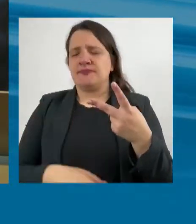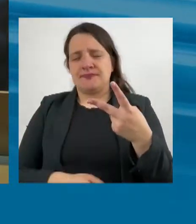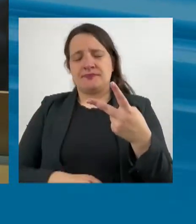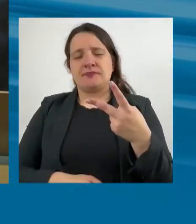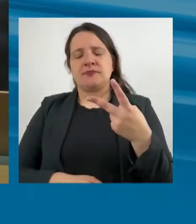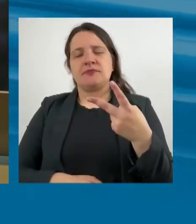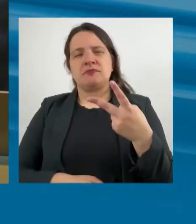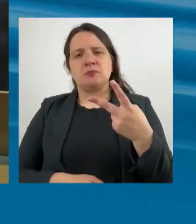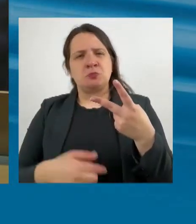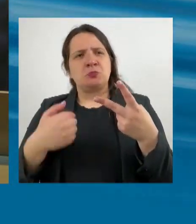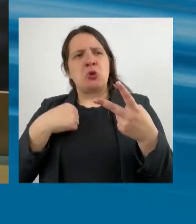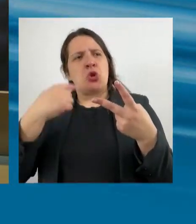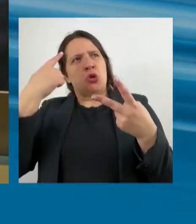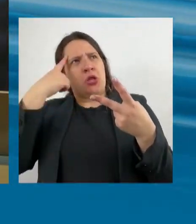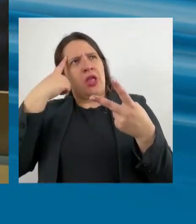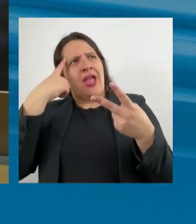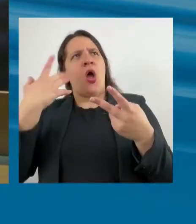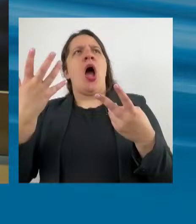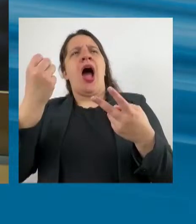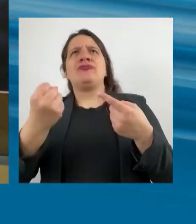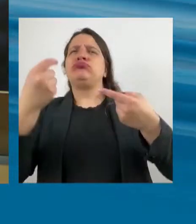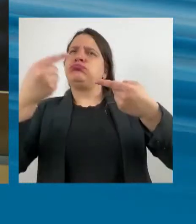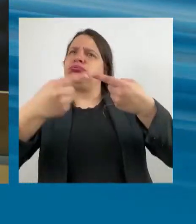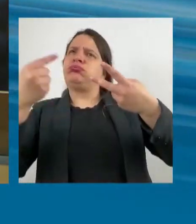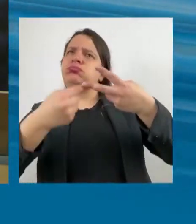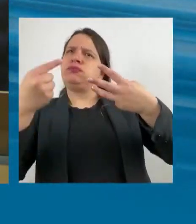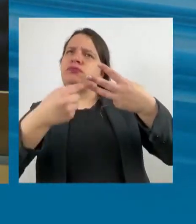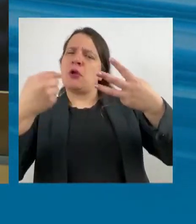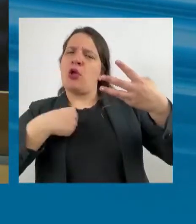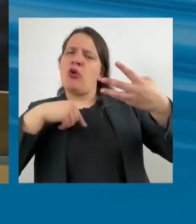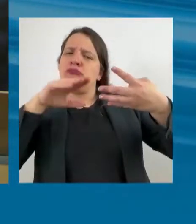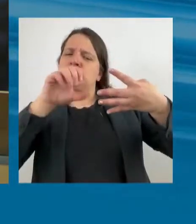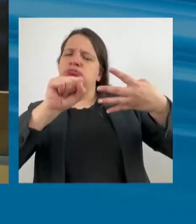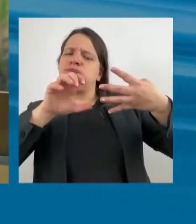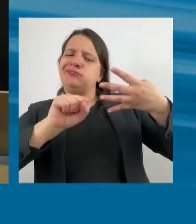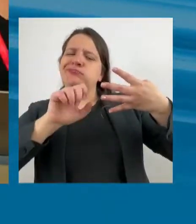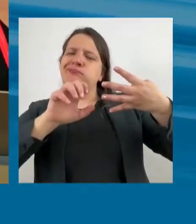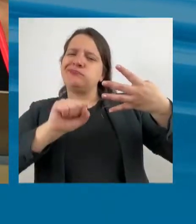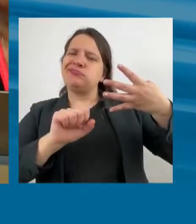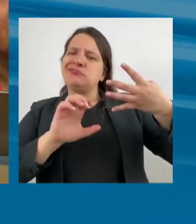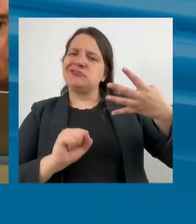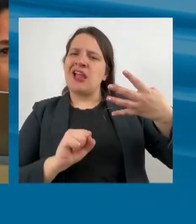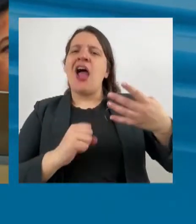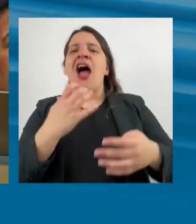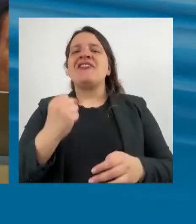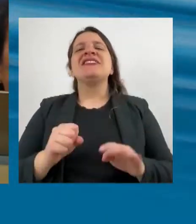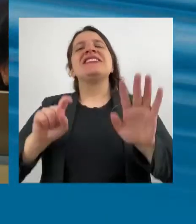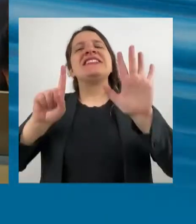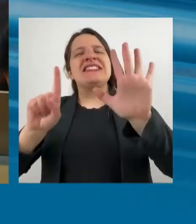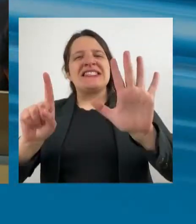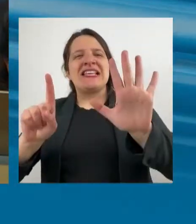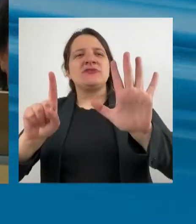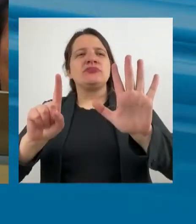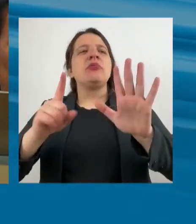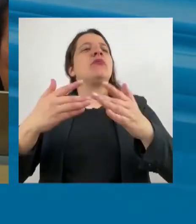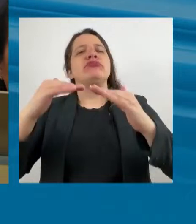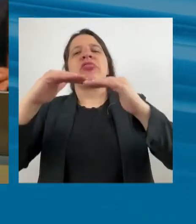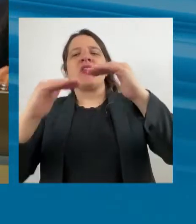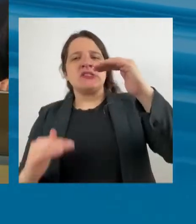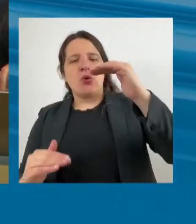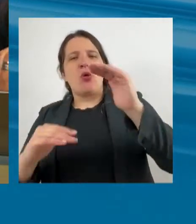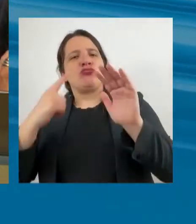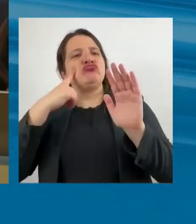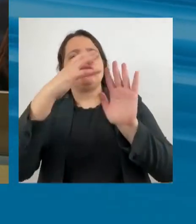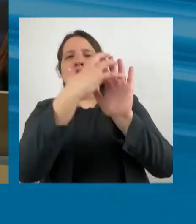is, well, I do think that there are some additional factors that I identify in addition to the 6 causes for